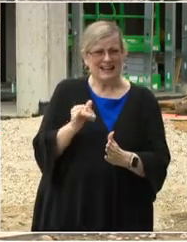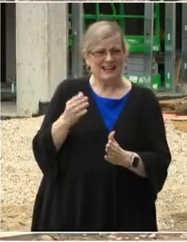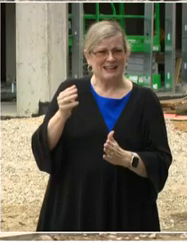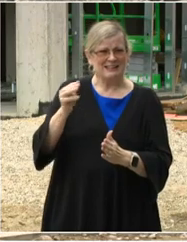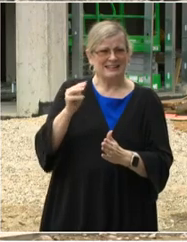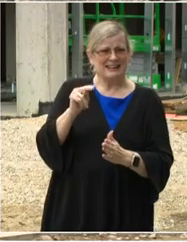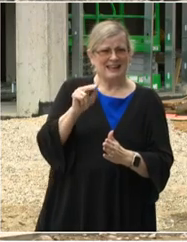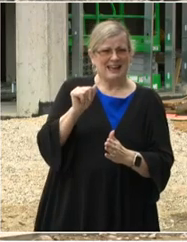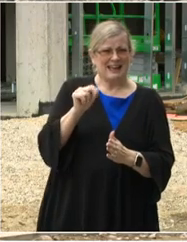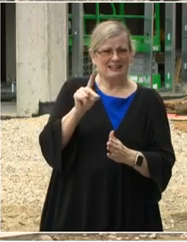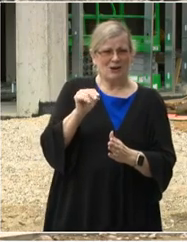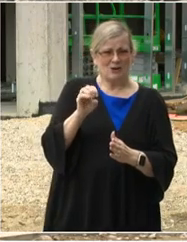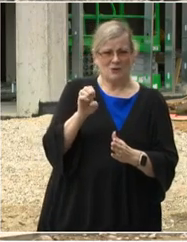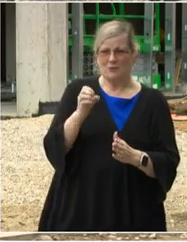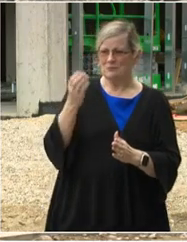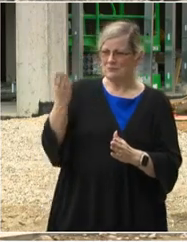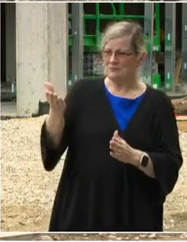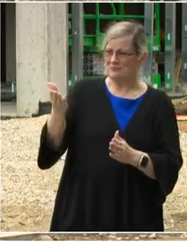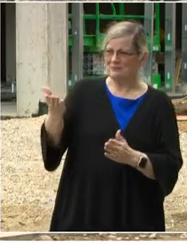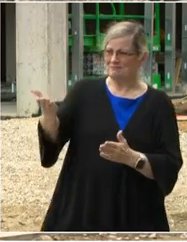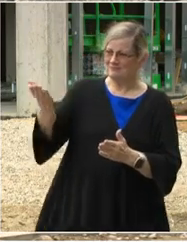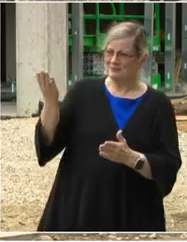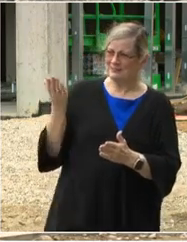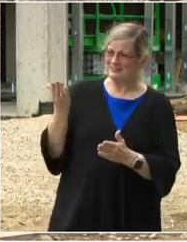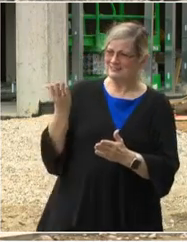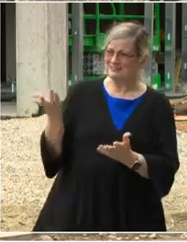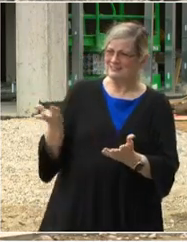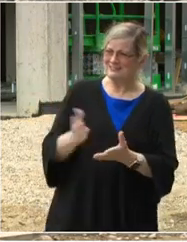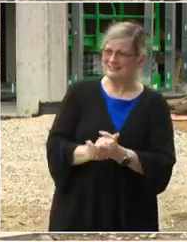get those projects done. Brienne Nadeau.